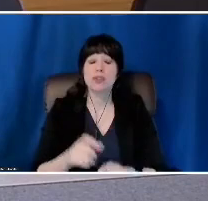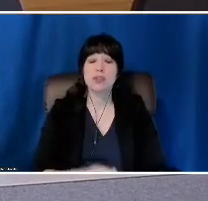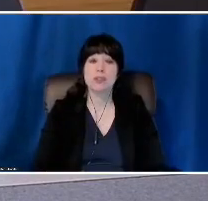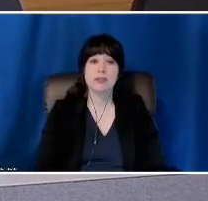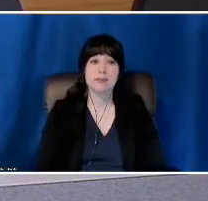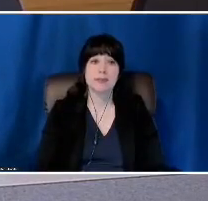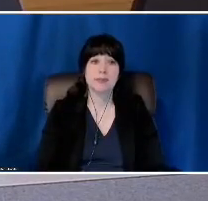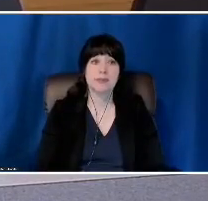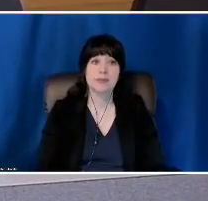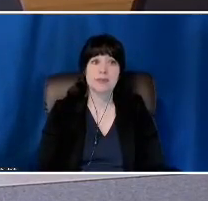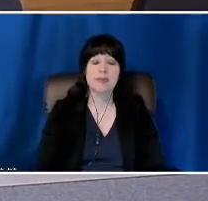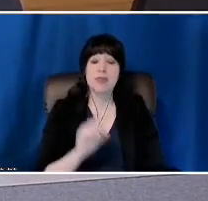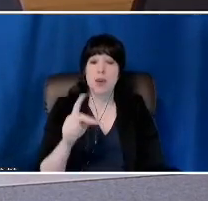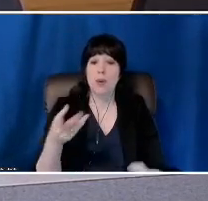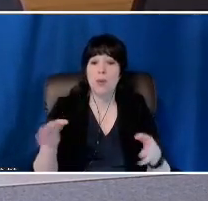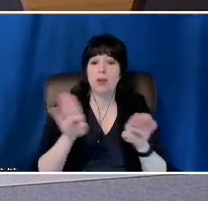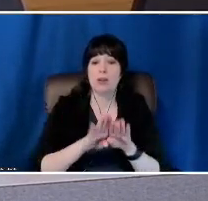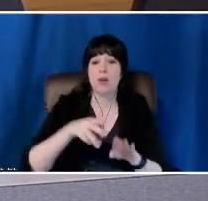All right, I'll close the public hearing.